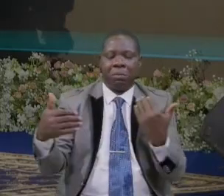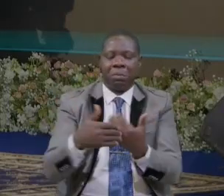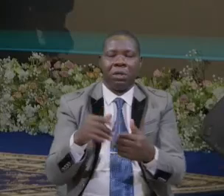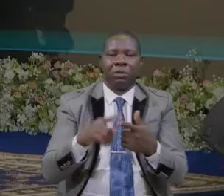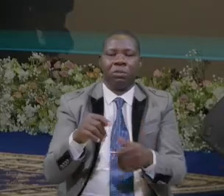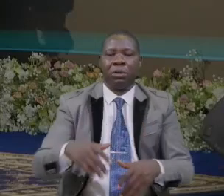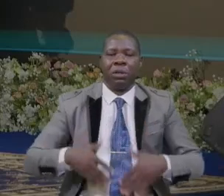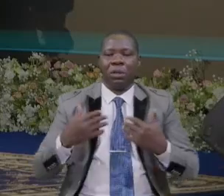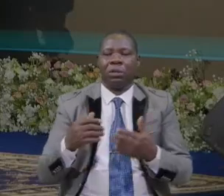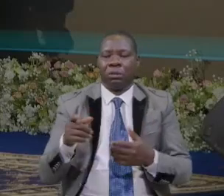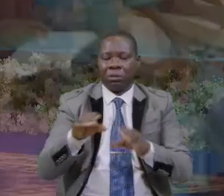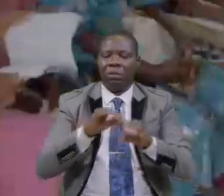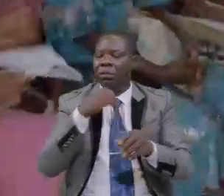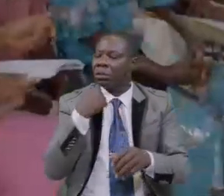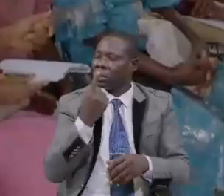one. Amen.